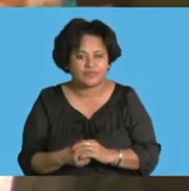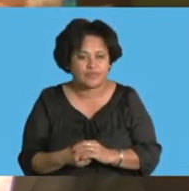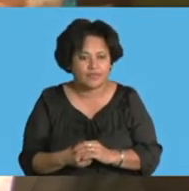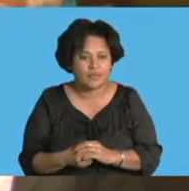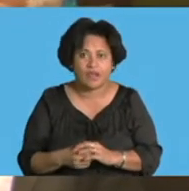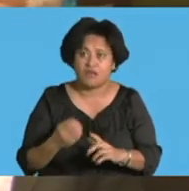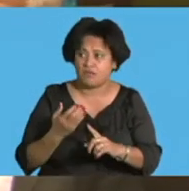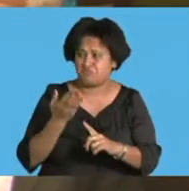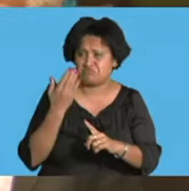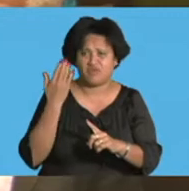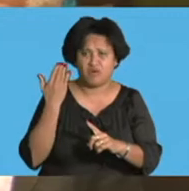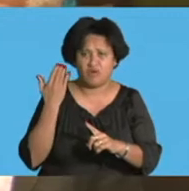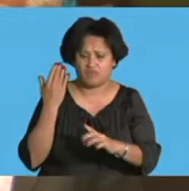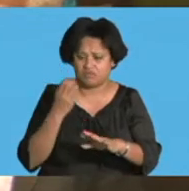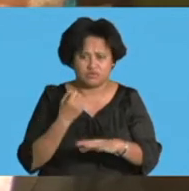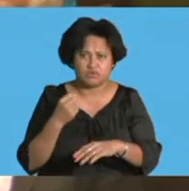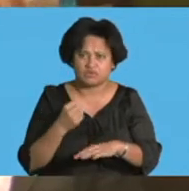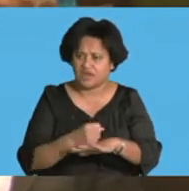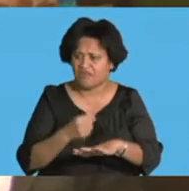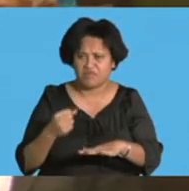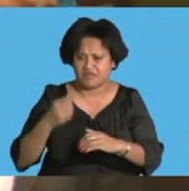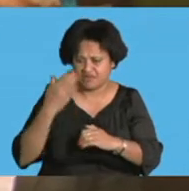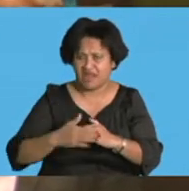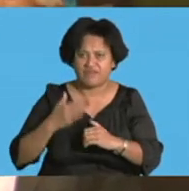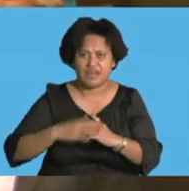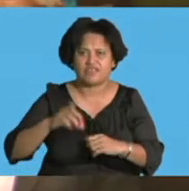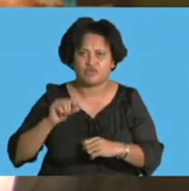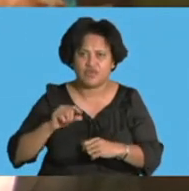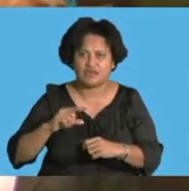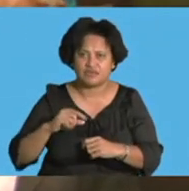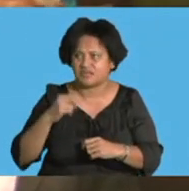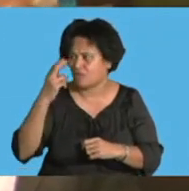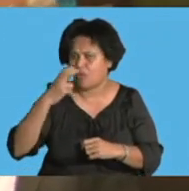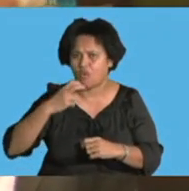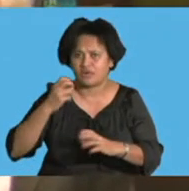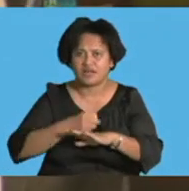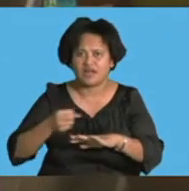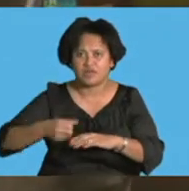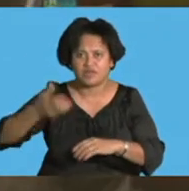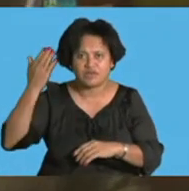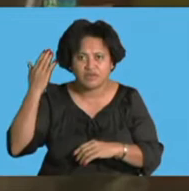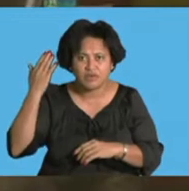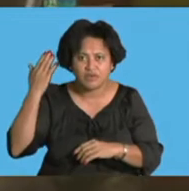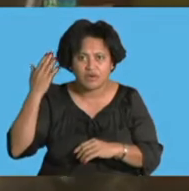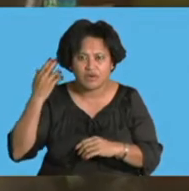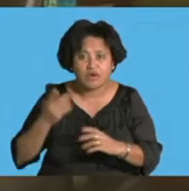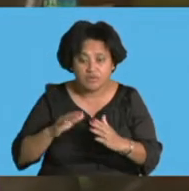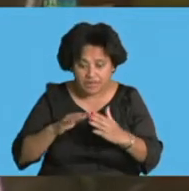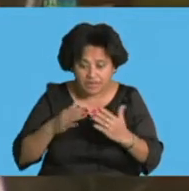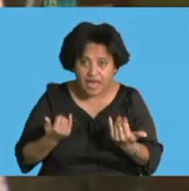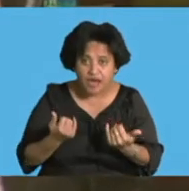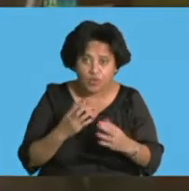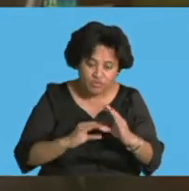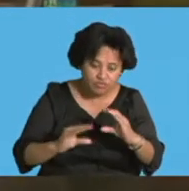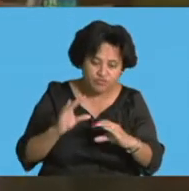previously no government have ever taken initiative to prioritize the right of maritime passengers. An additional $40,000 budget has